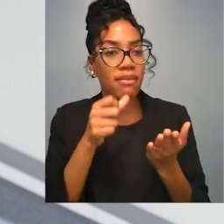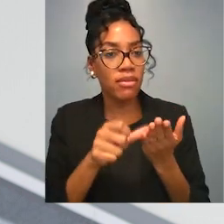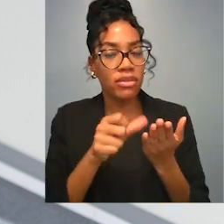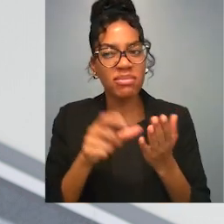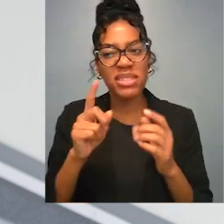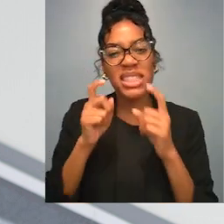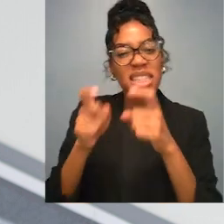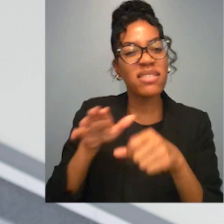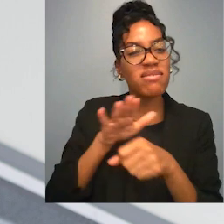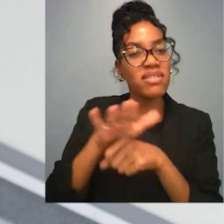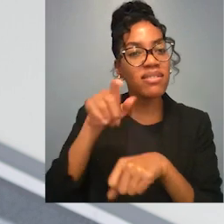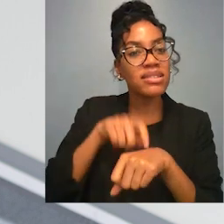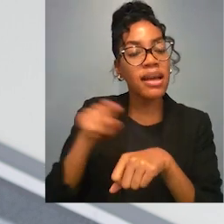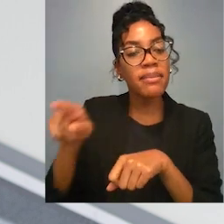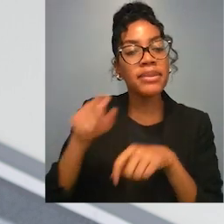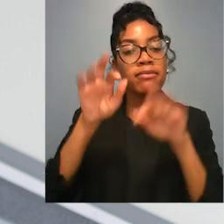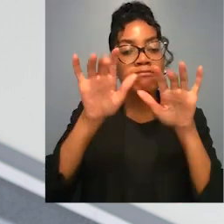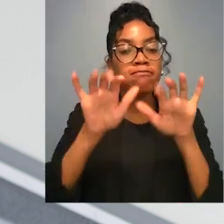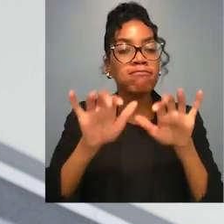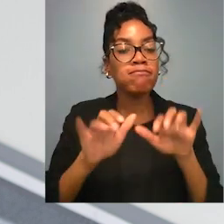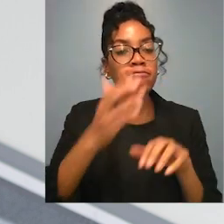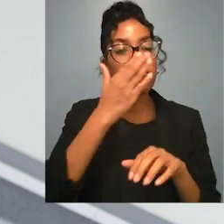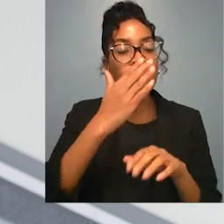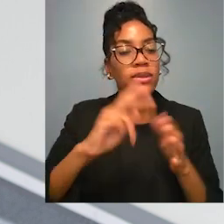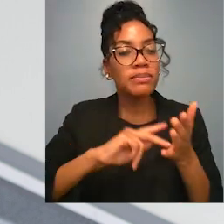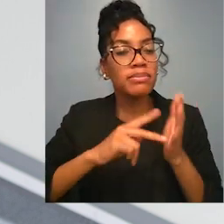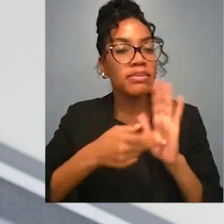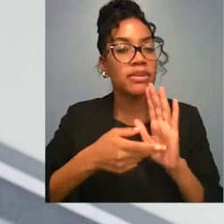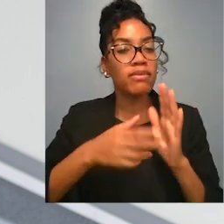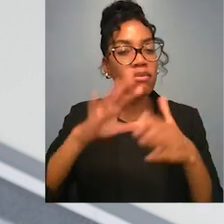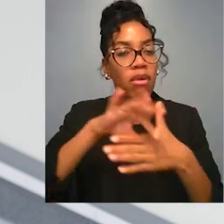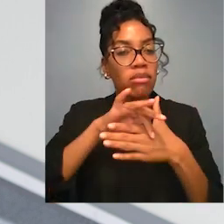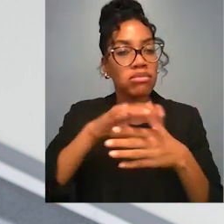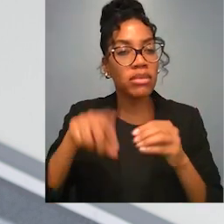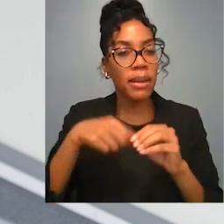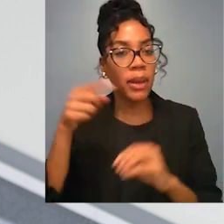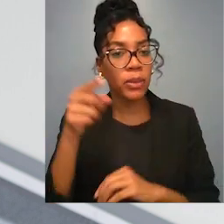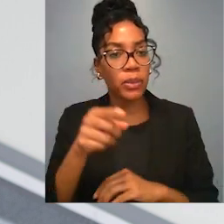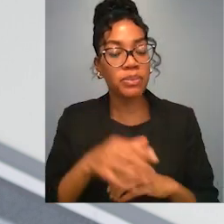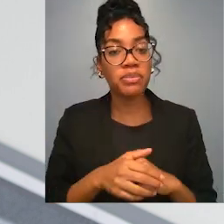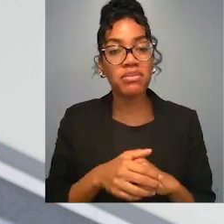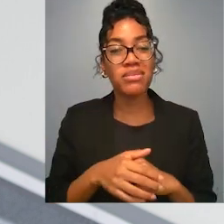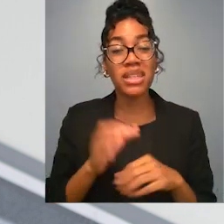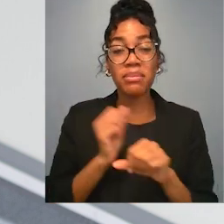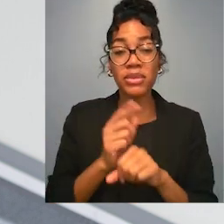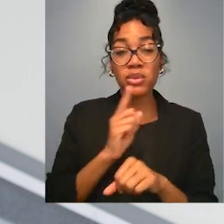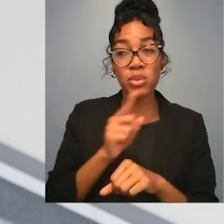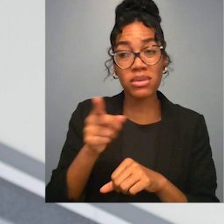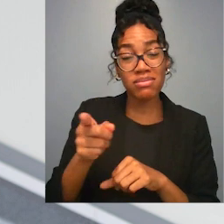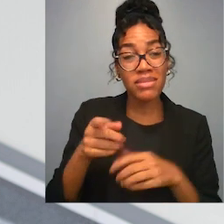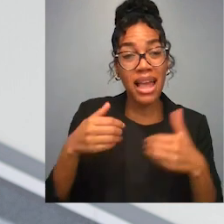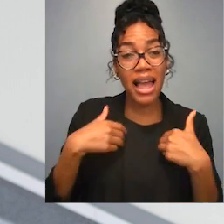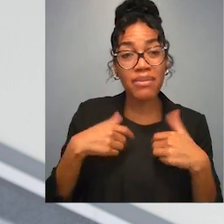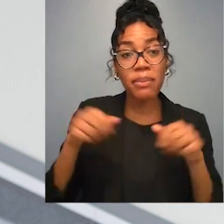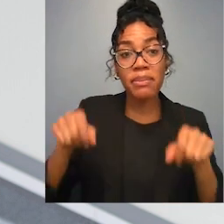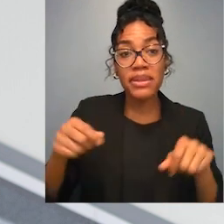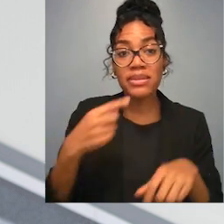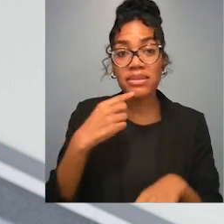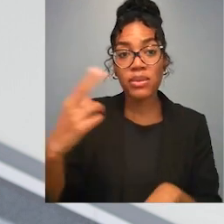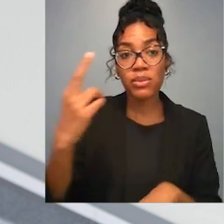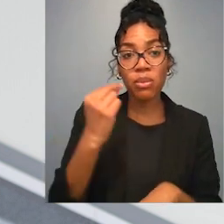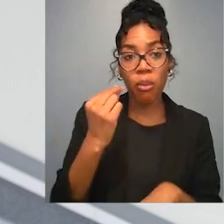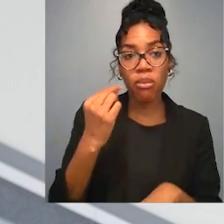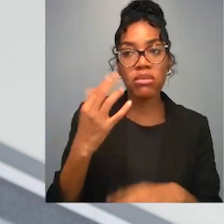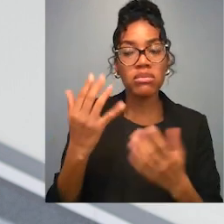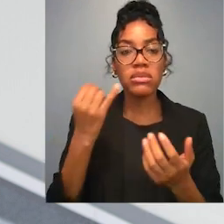you, and allow them the space to say no if they don't feel like they either have the time or the ability. But do prep